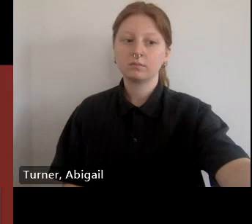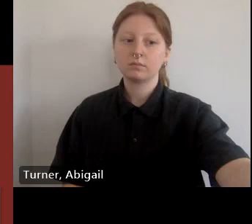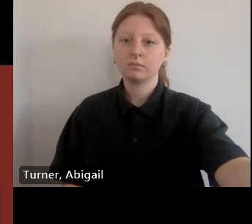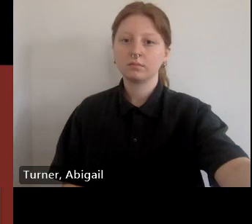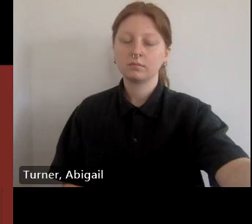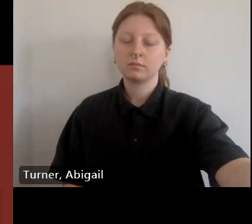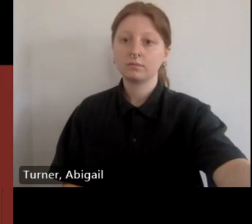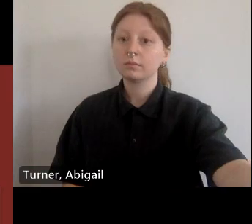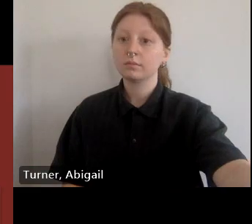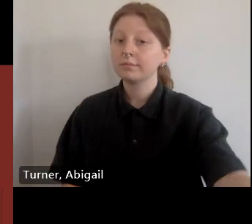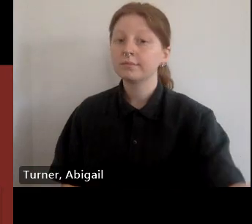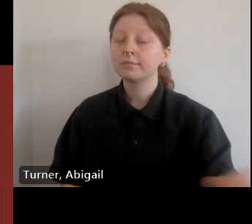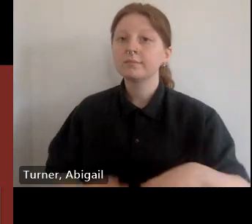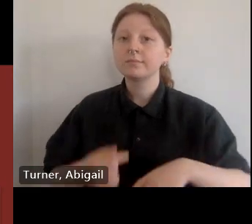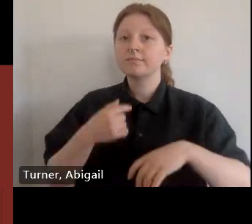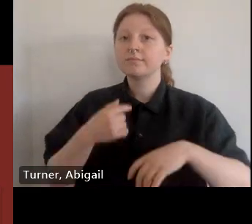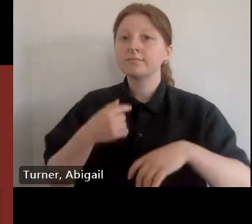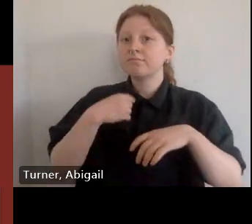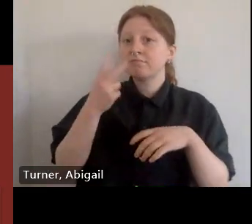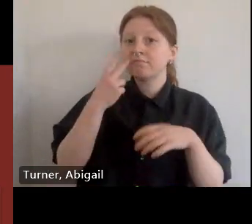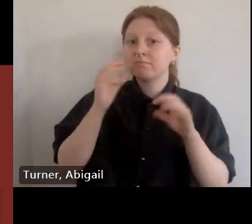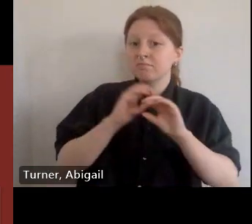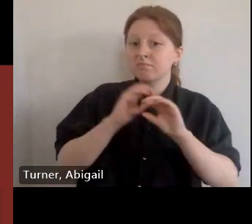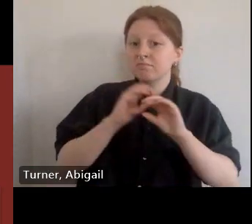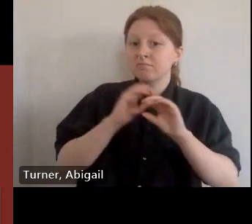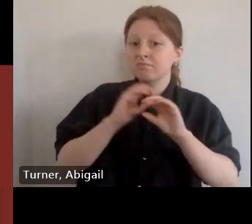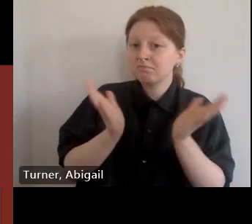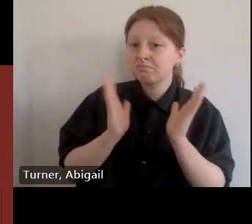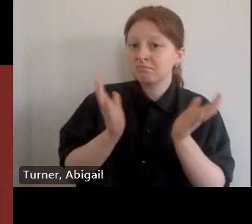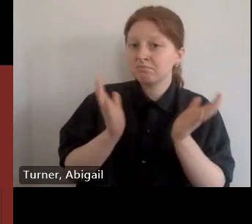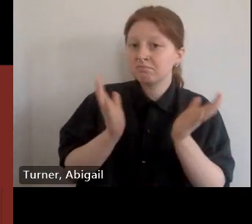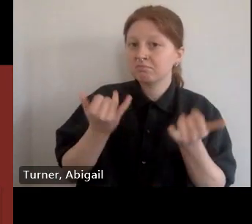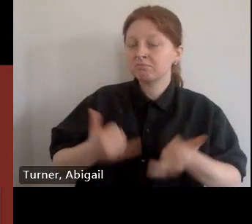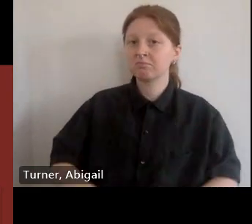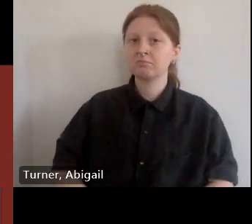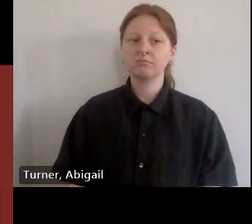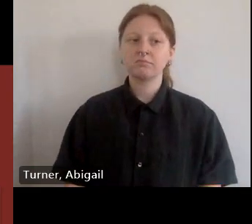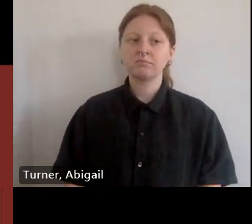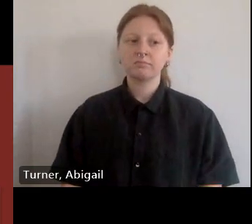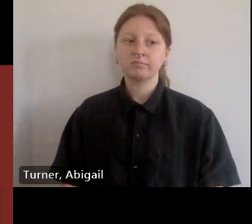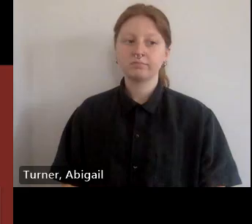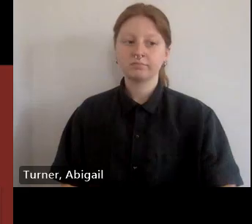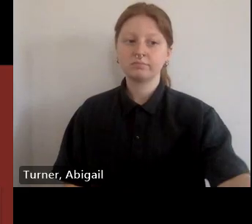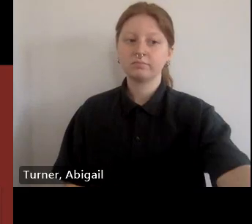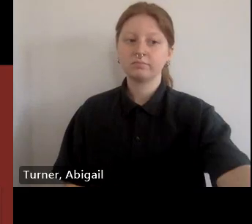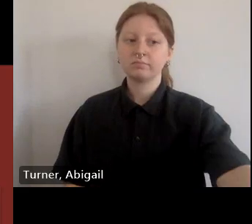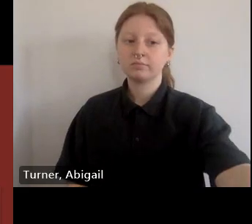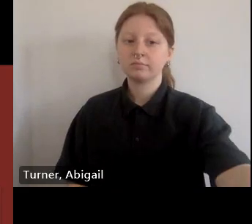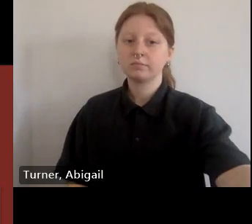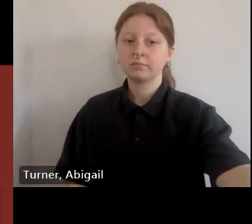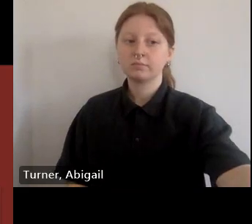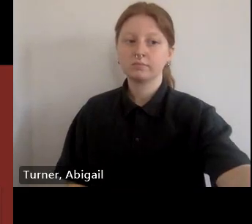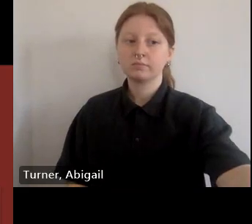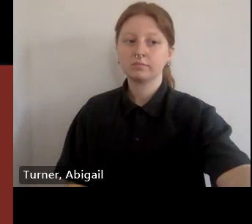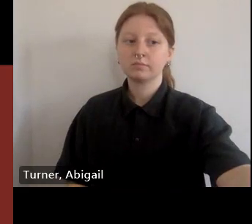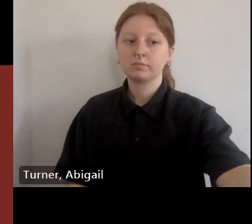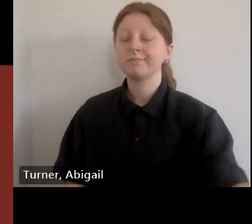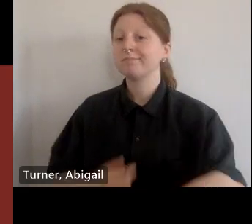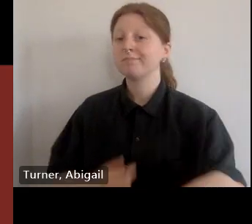I don't see anything on the chat at the moment. Cool. Well, I shall continue.